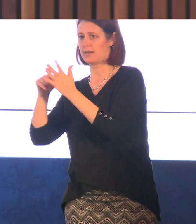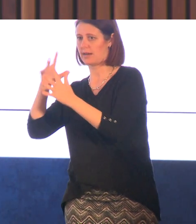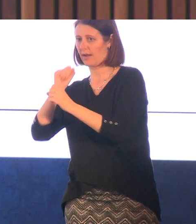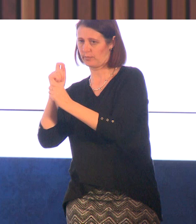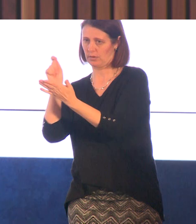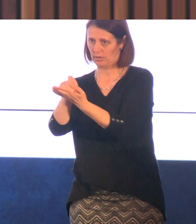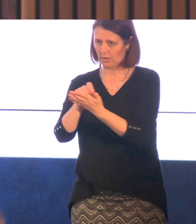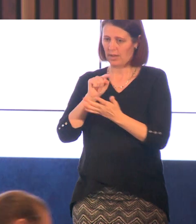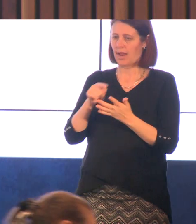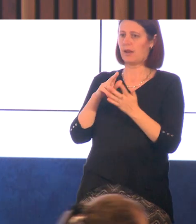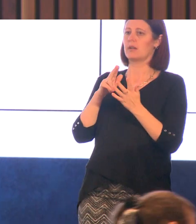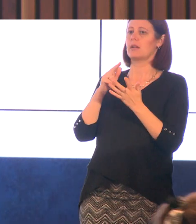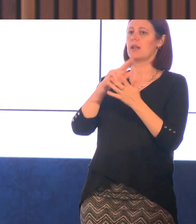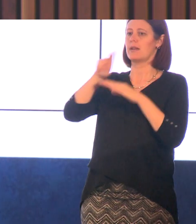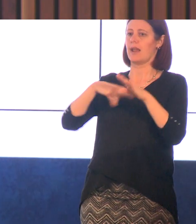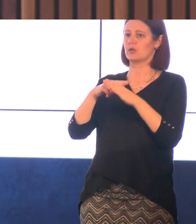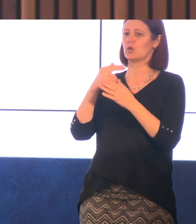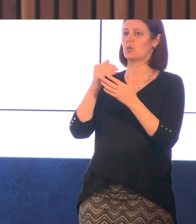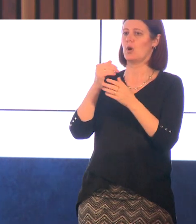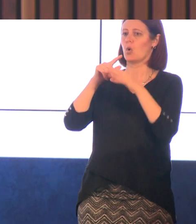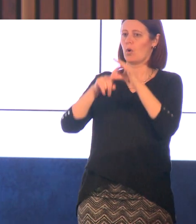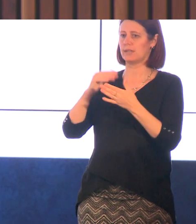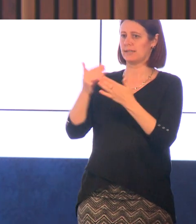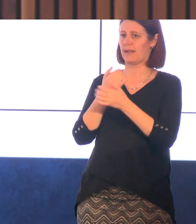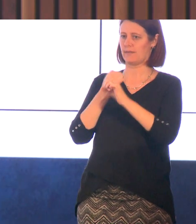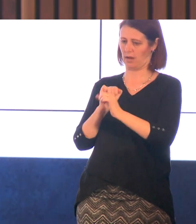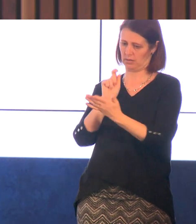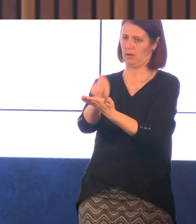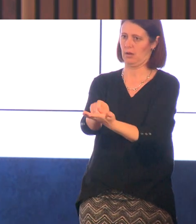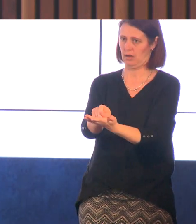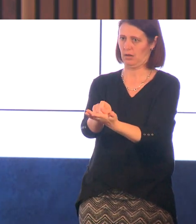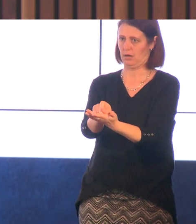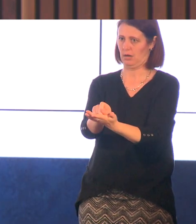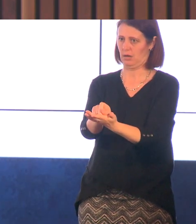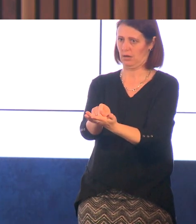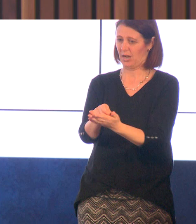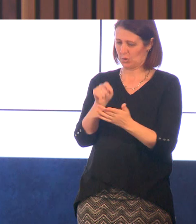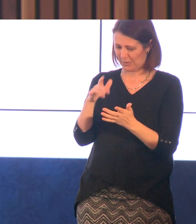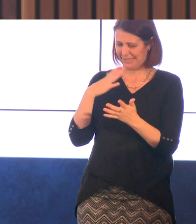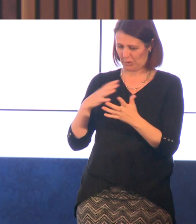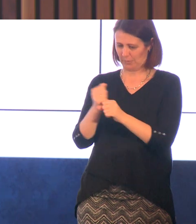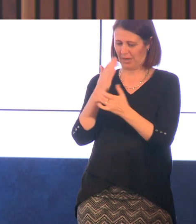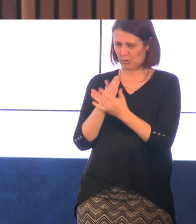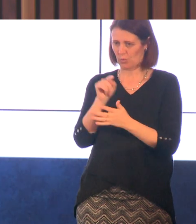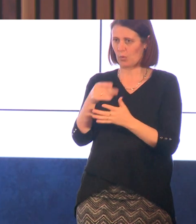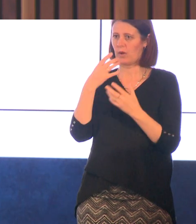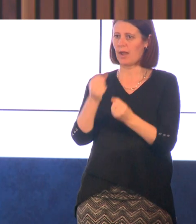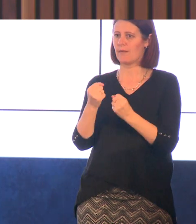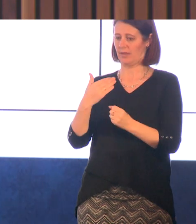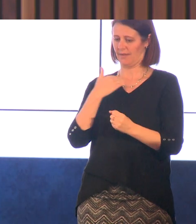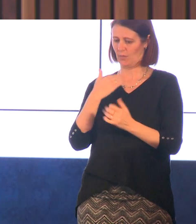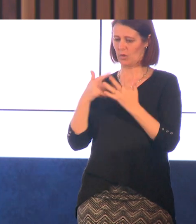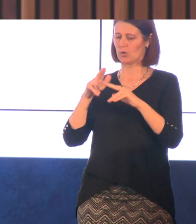the National Quality and Safeguards Commission. We also need to make sure that we harness the voices of the